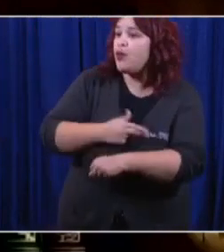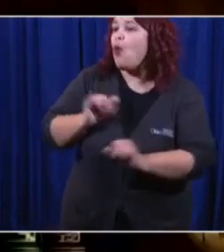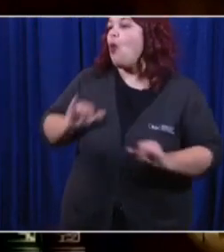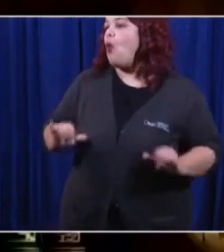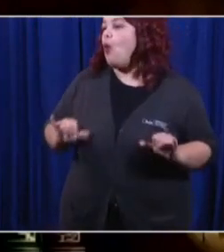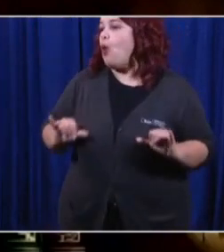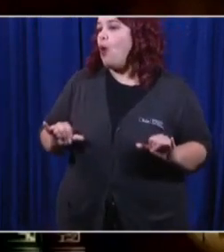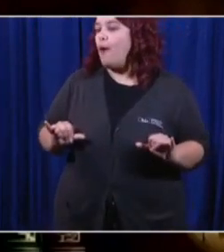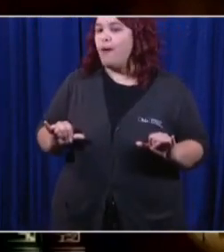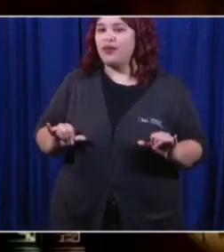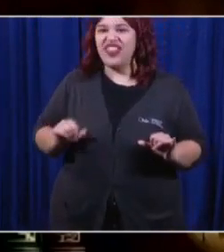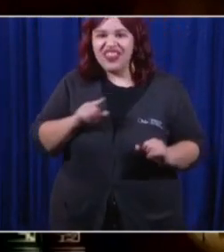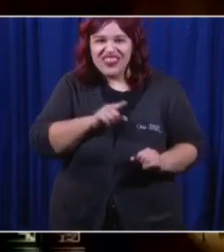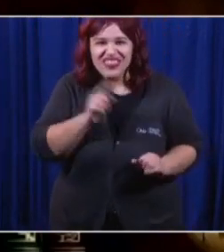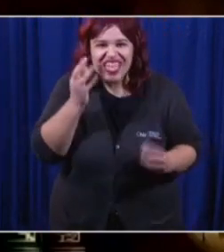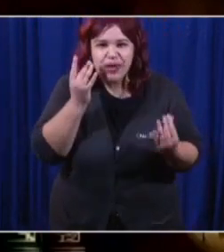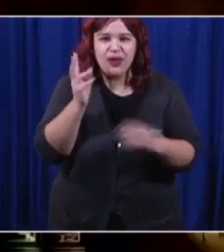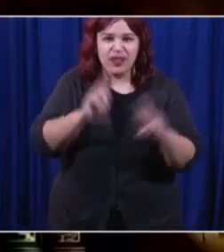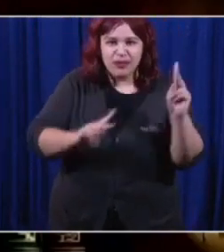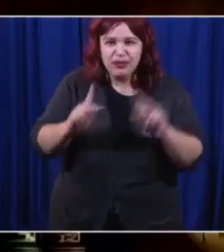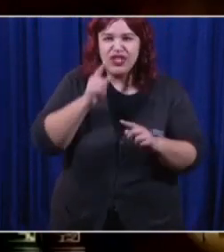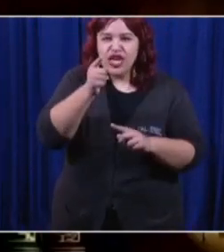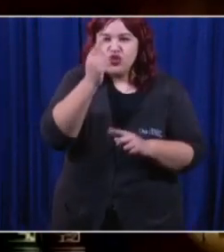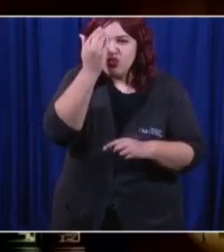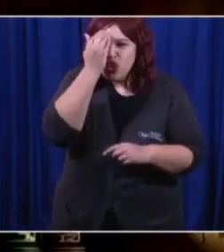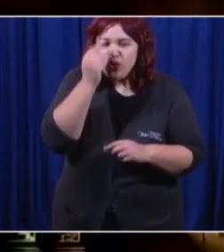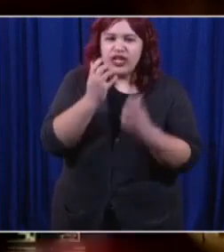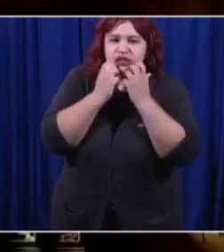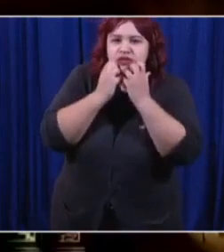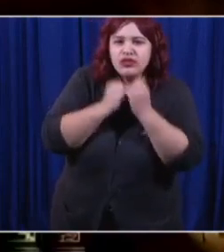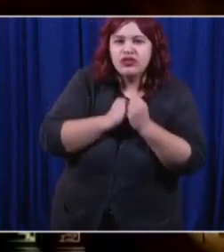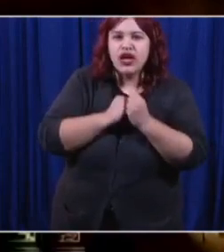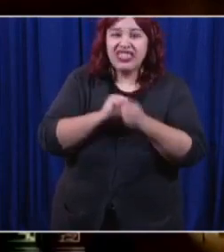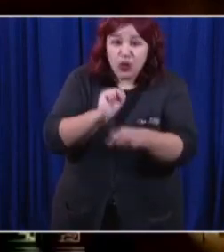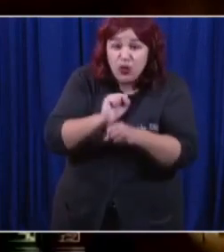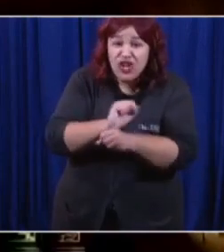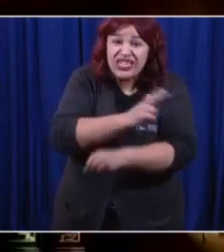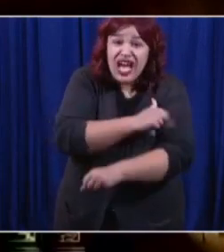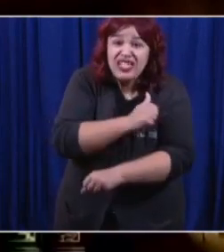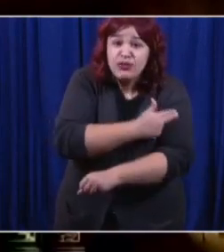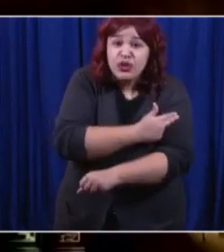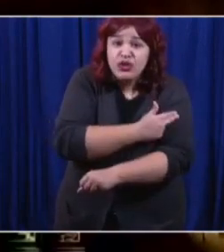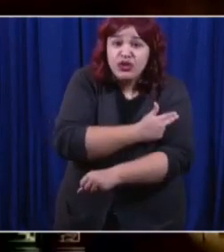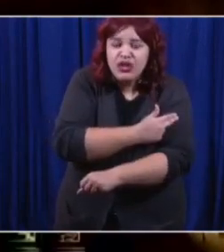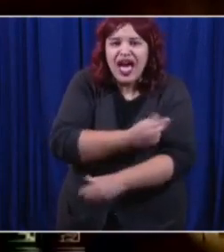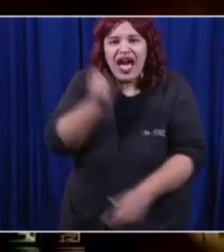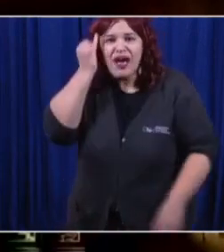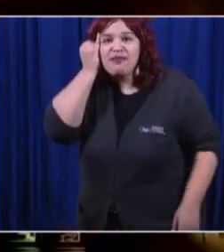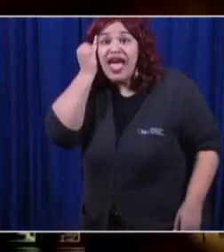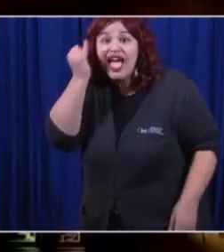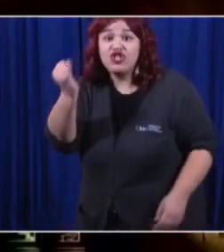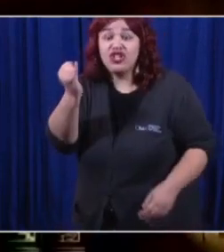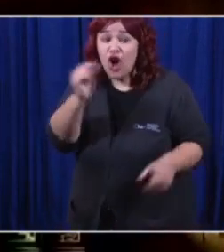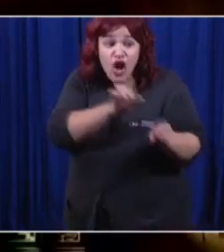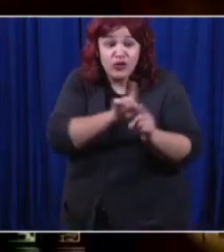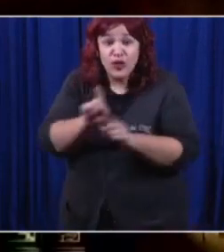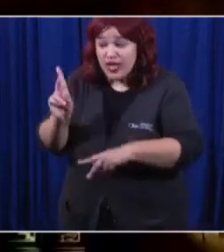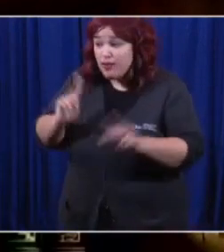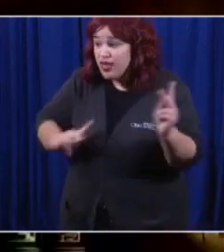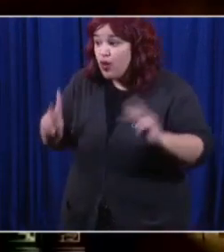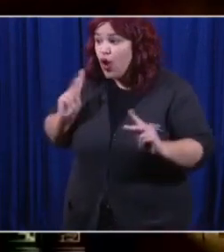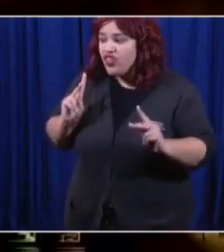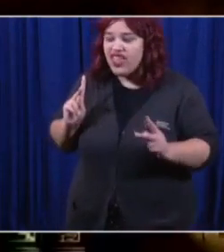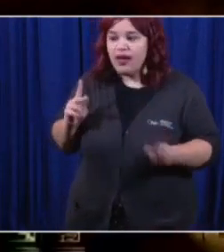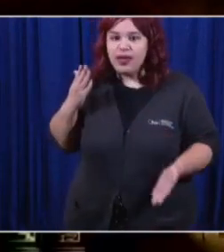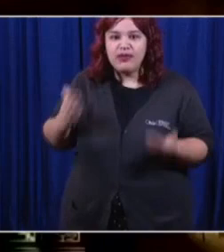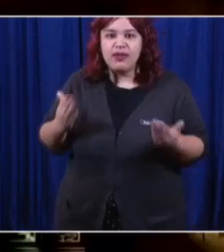car accident, the people who get cancer, the people who have a heart attack that need to have their gallbladder removed, whatever it is. If we don't have capacity